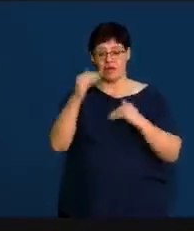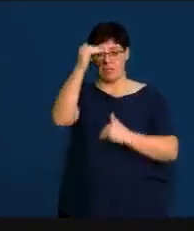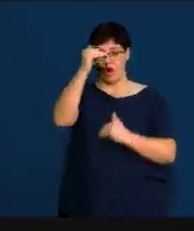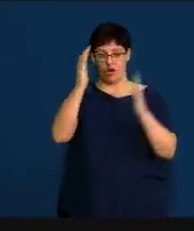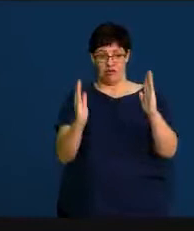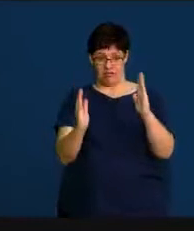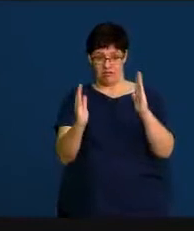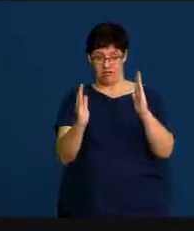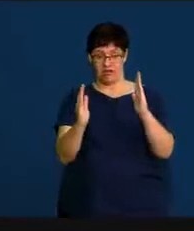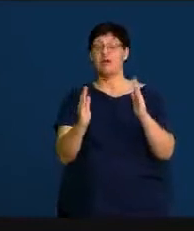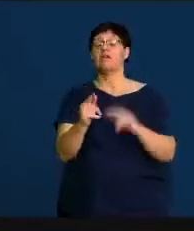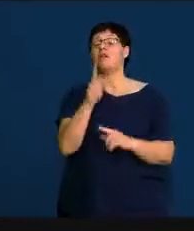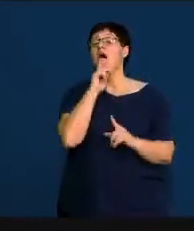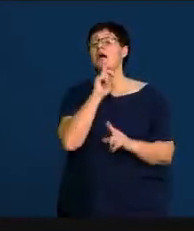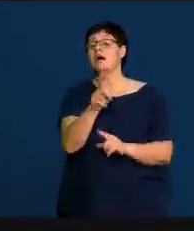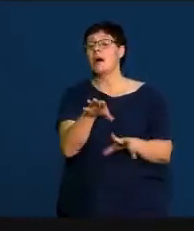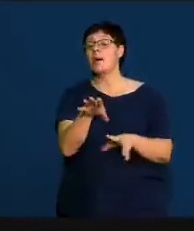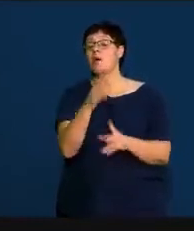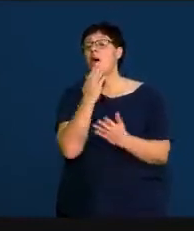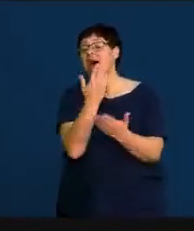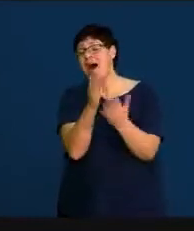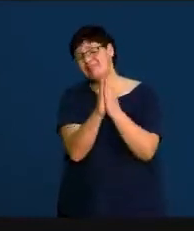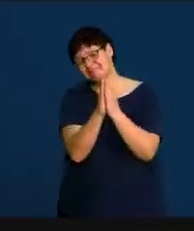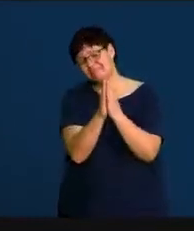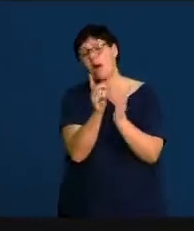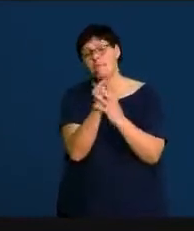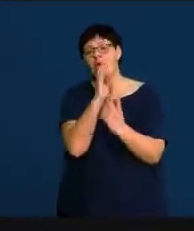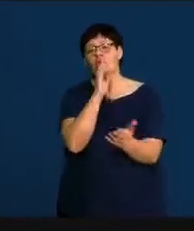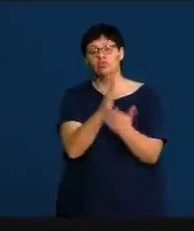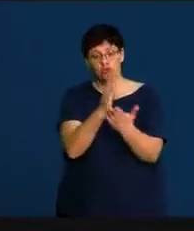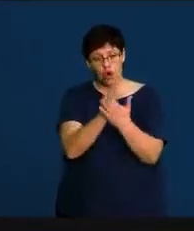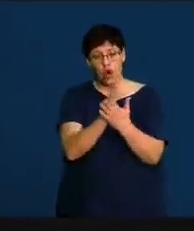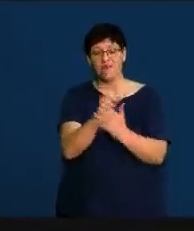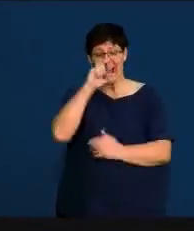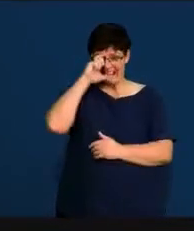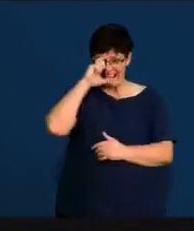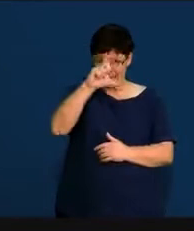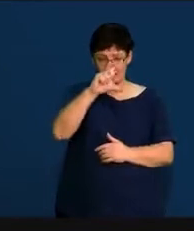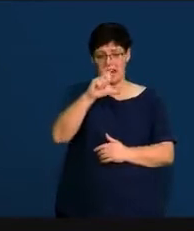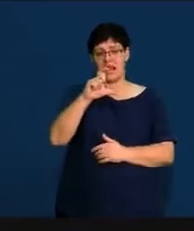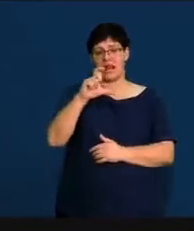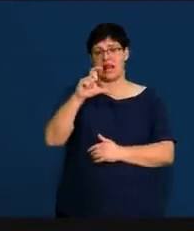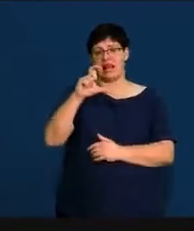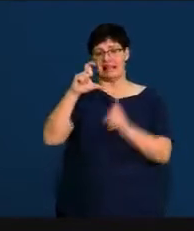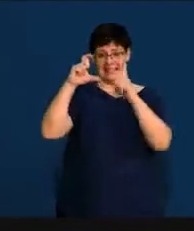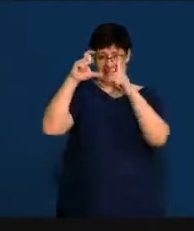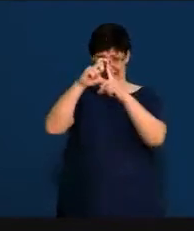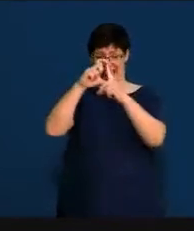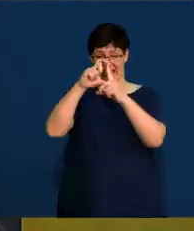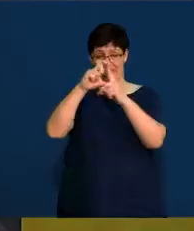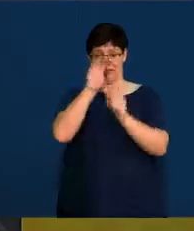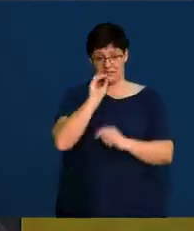block. And as we've requested, make sure that the block contains a capital letter of your final